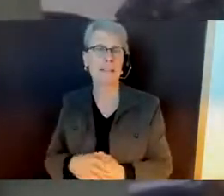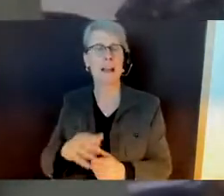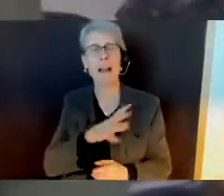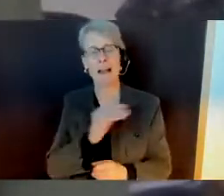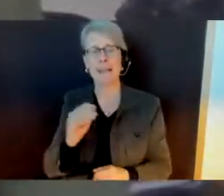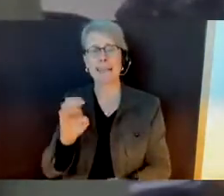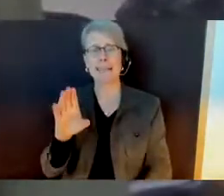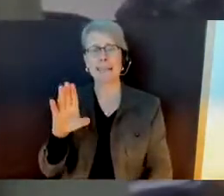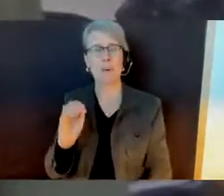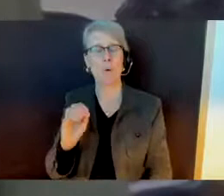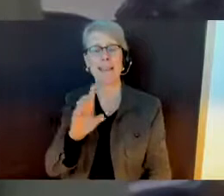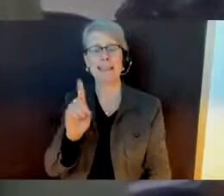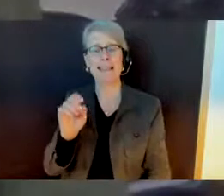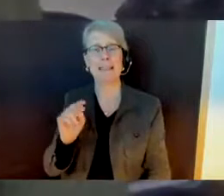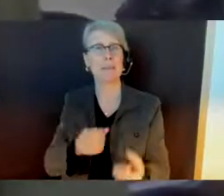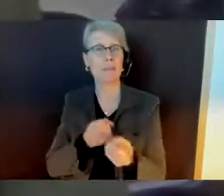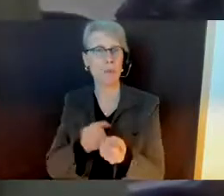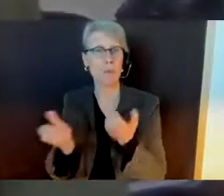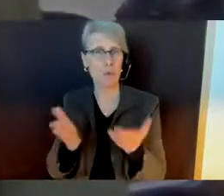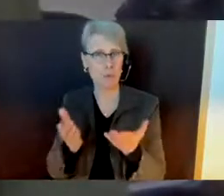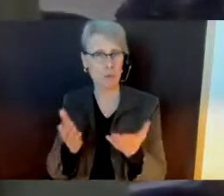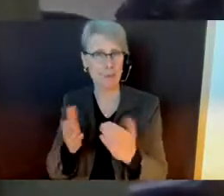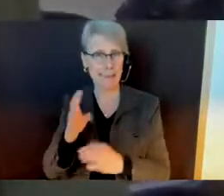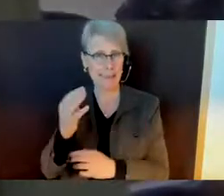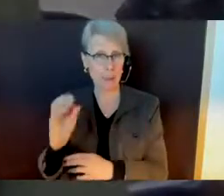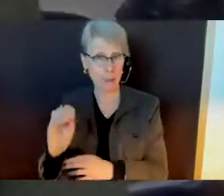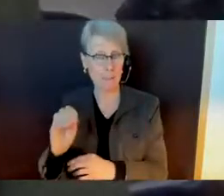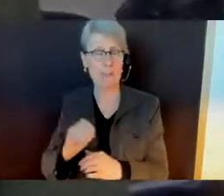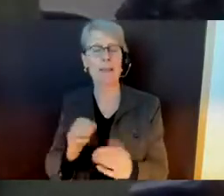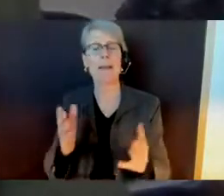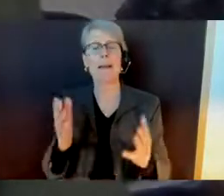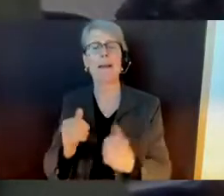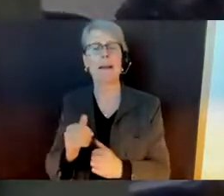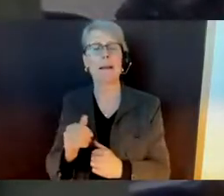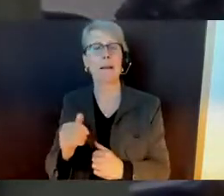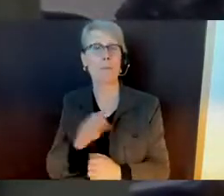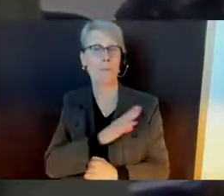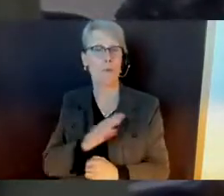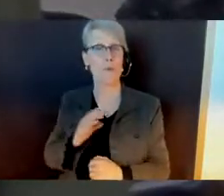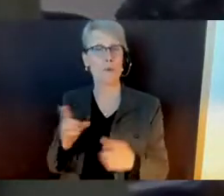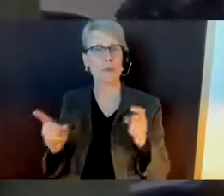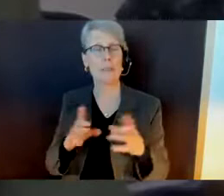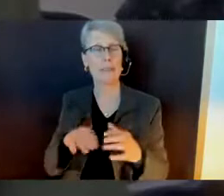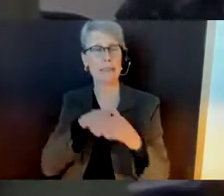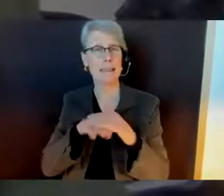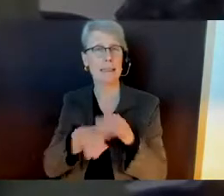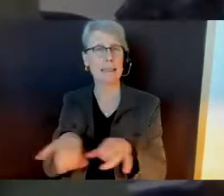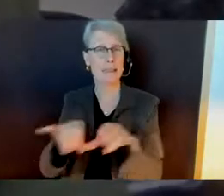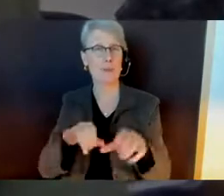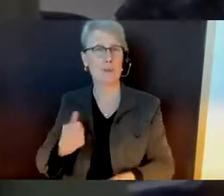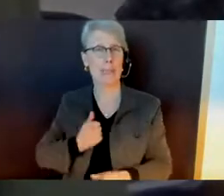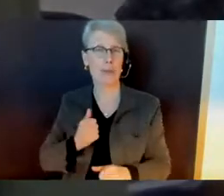I am the CEO of Dean Support Services and a member of the Board of Directors of Accessibility